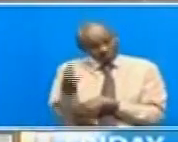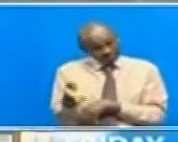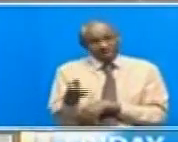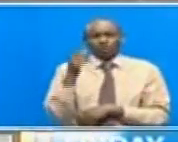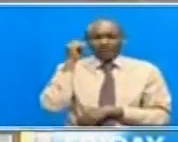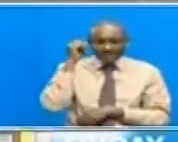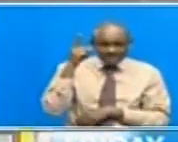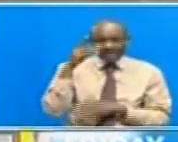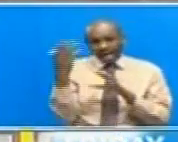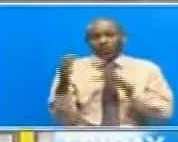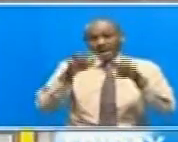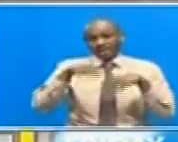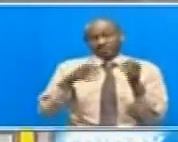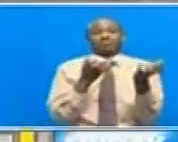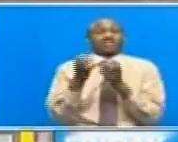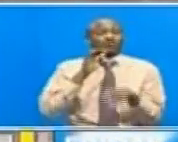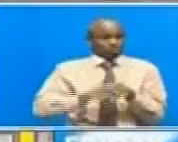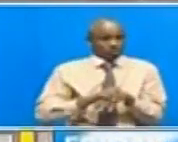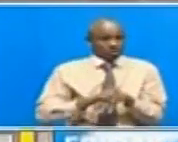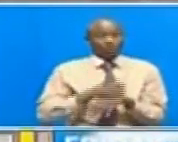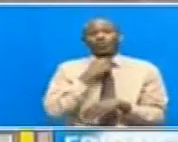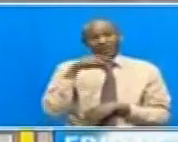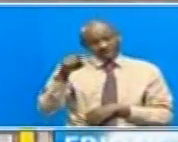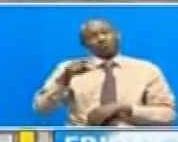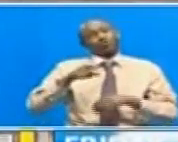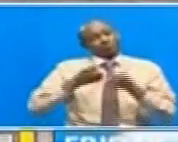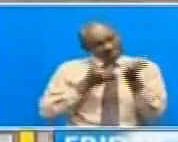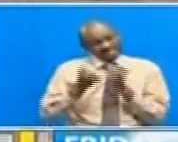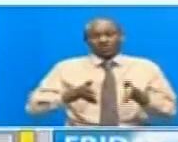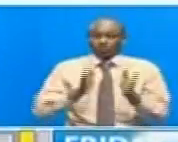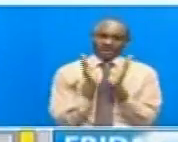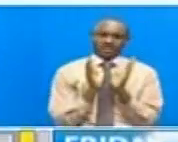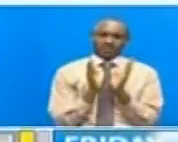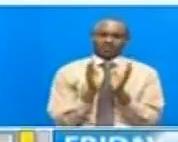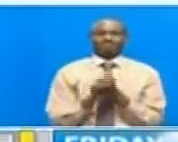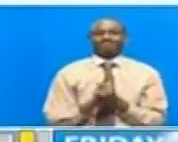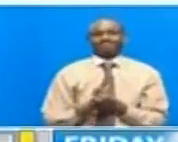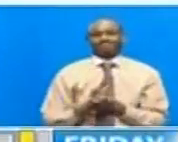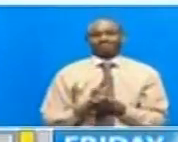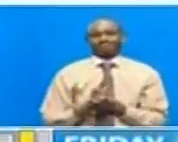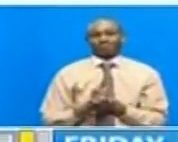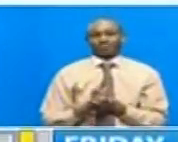understand the need of agribusiness, because we want them to do in a business way, not the normal way they have been doing.